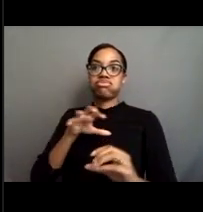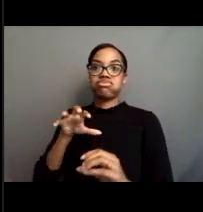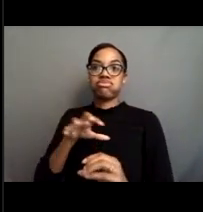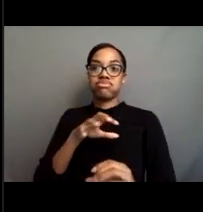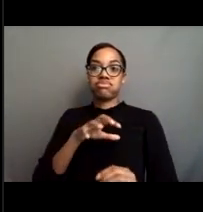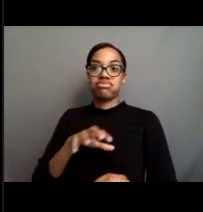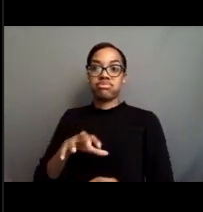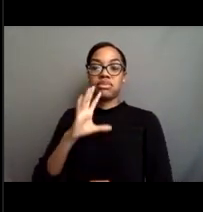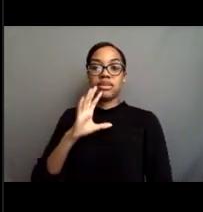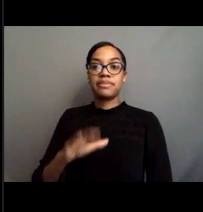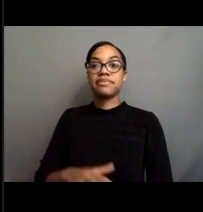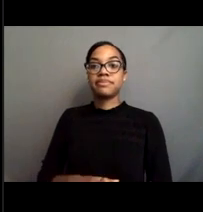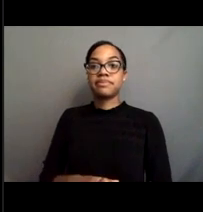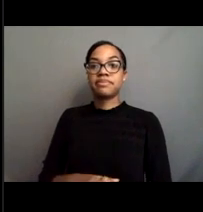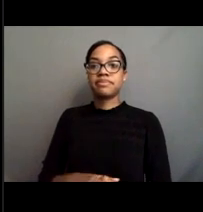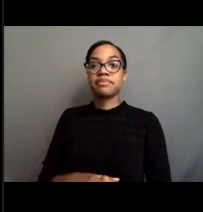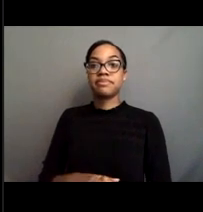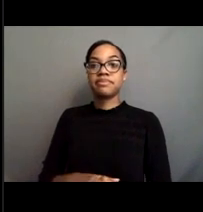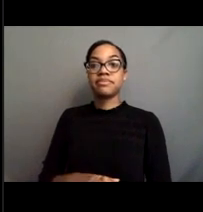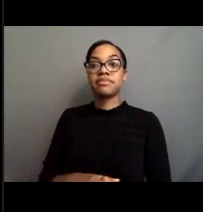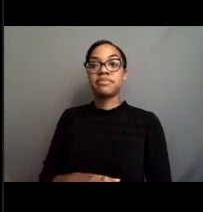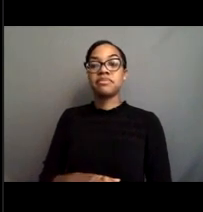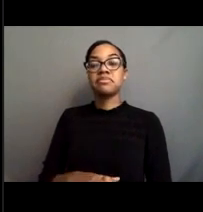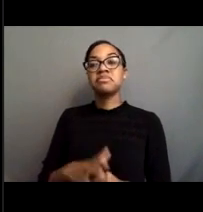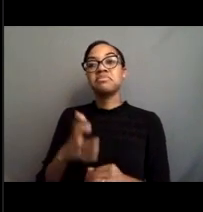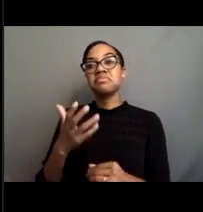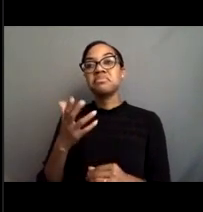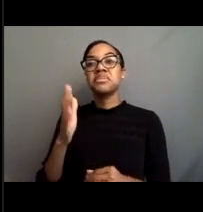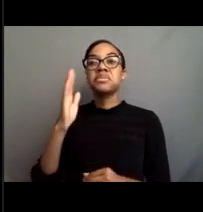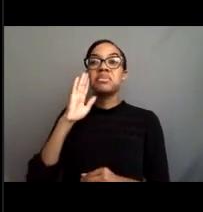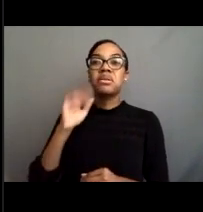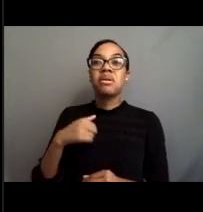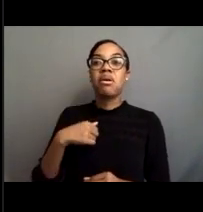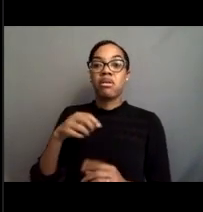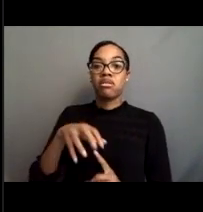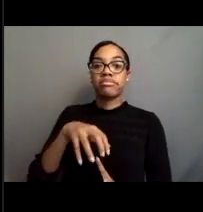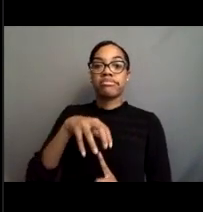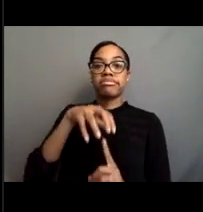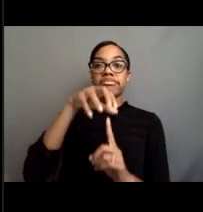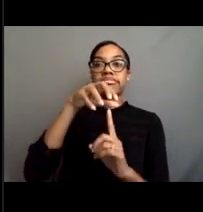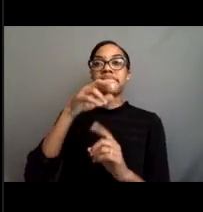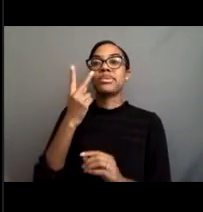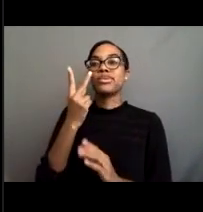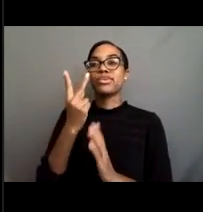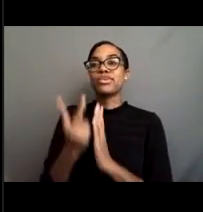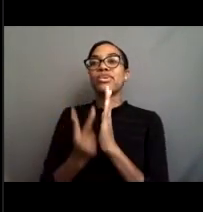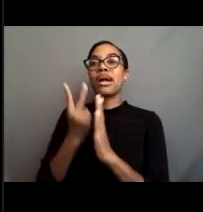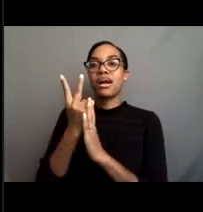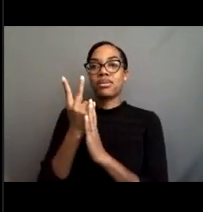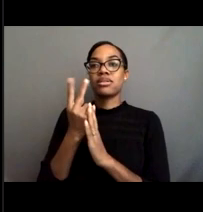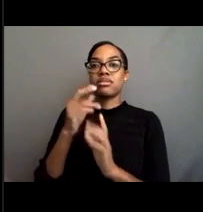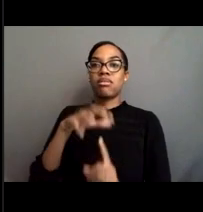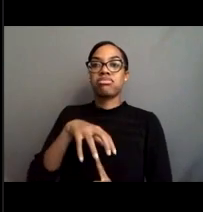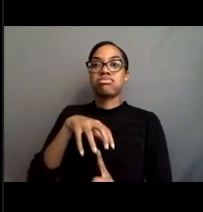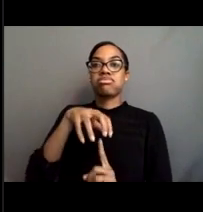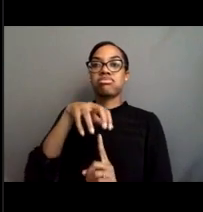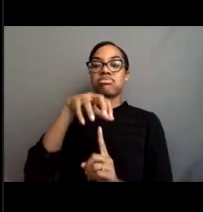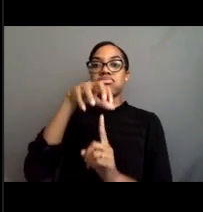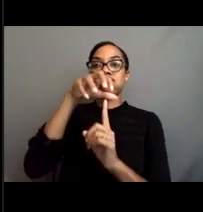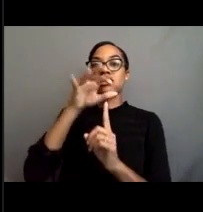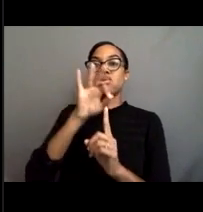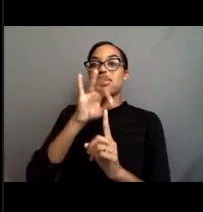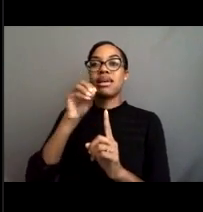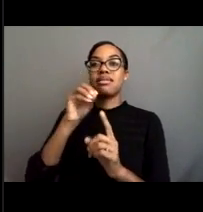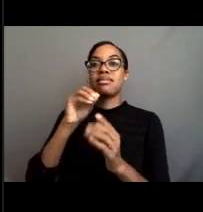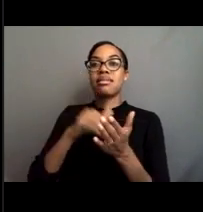go to when it pops is about 2 hours. It takes about 2 hours to go from the ground to, let's say, about 90